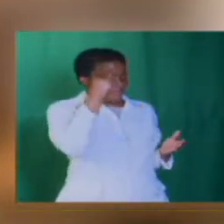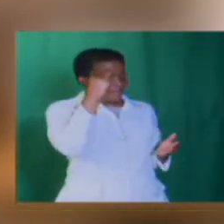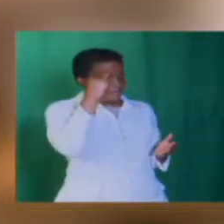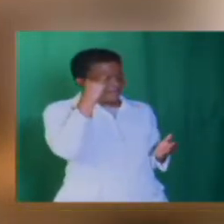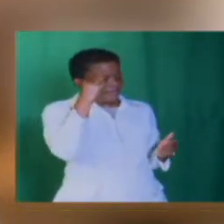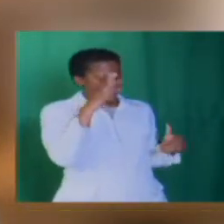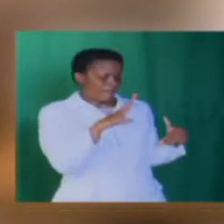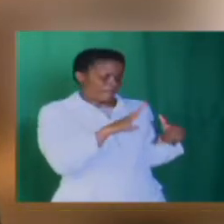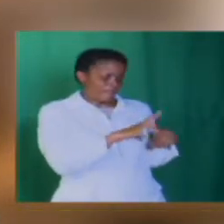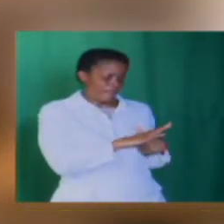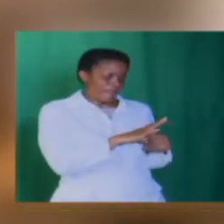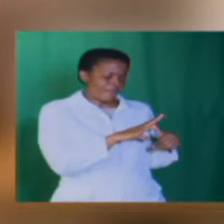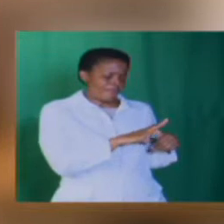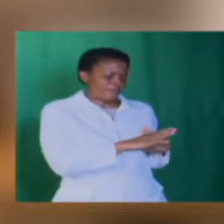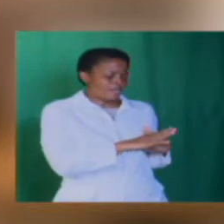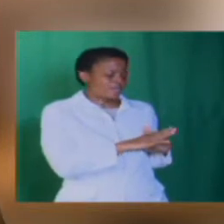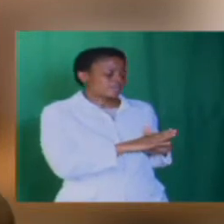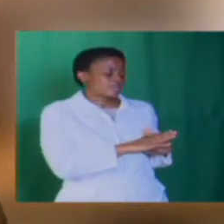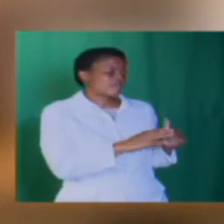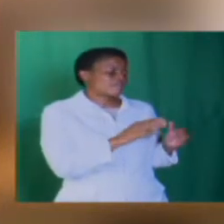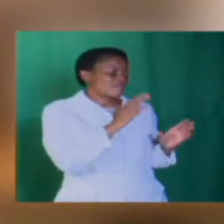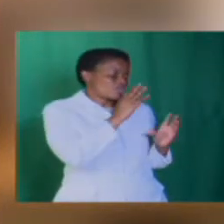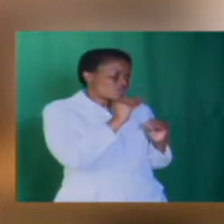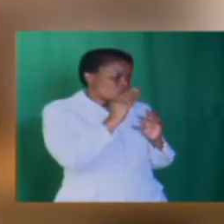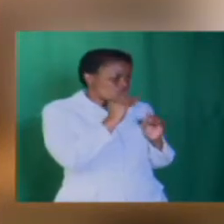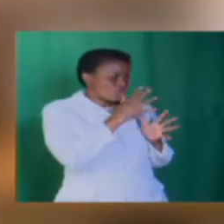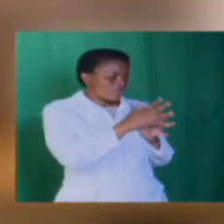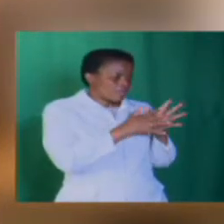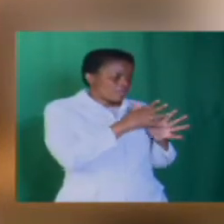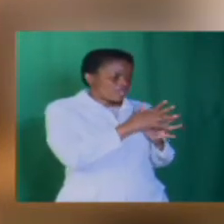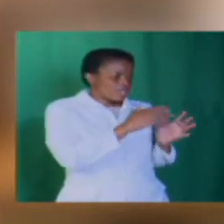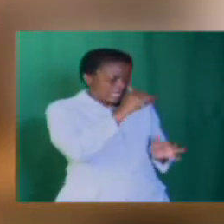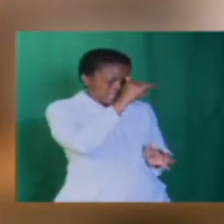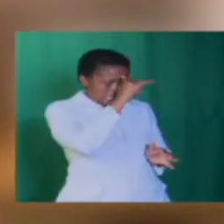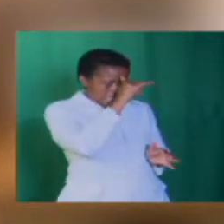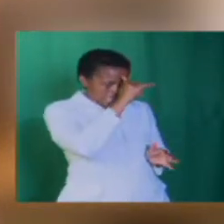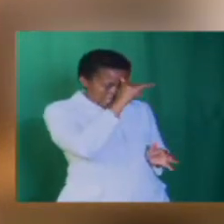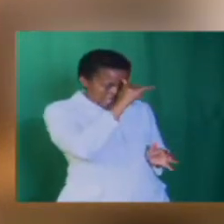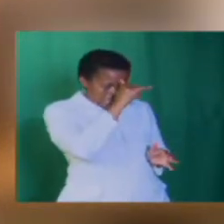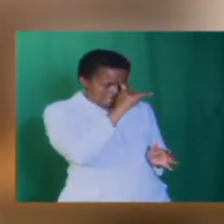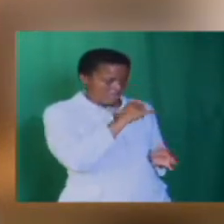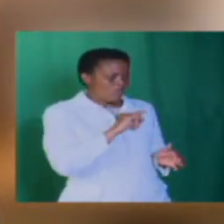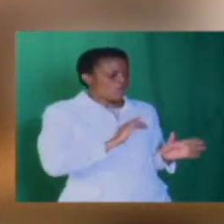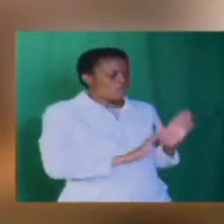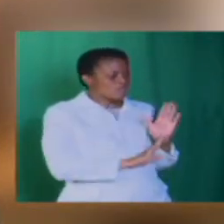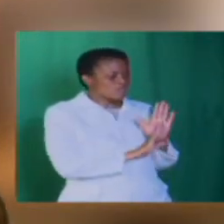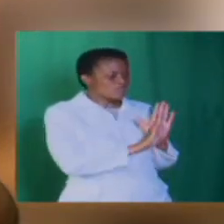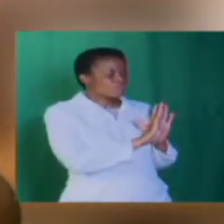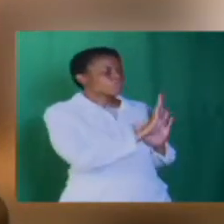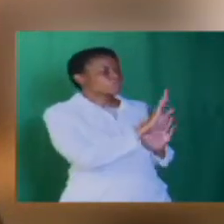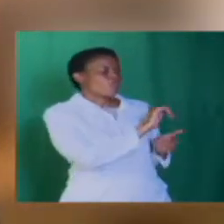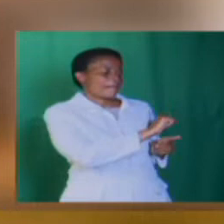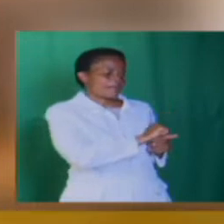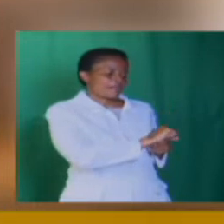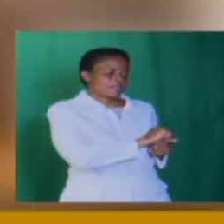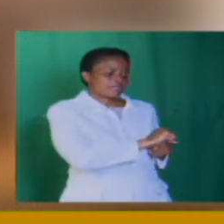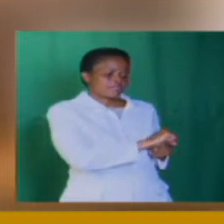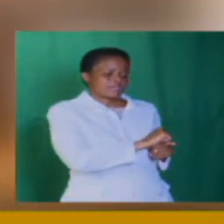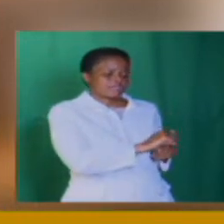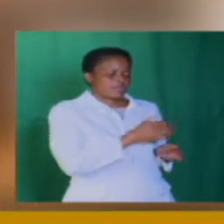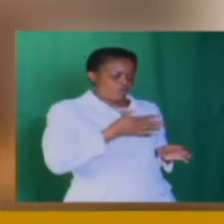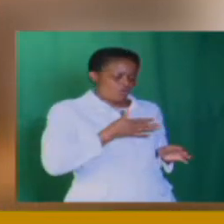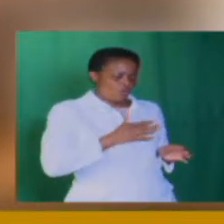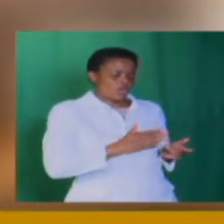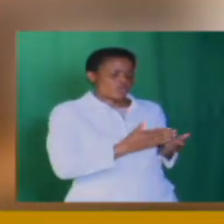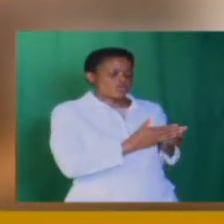the importance of the speaking skill and why we're supposed to develop it or practice it. I also want to just introduce the learner to